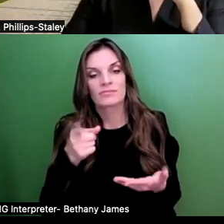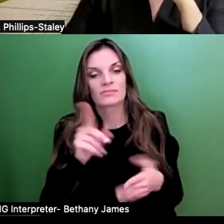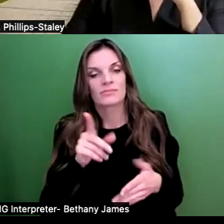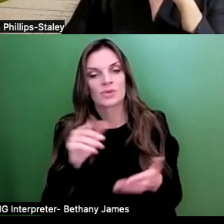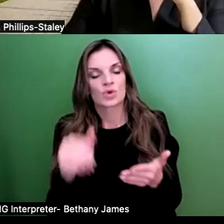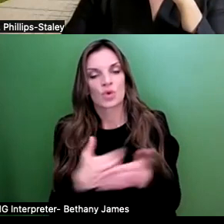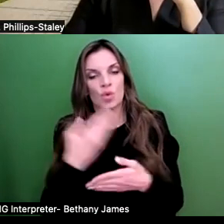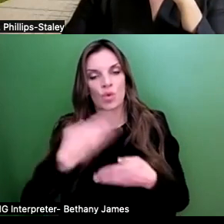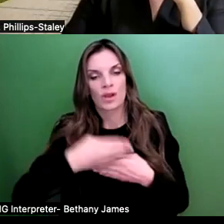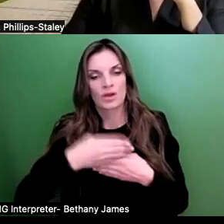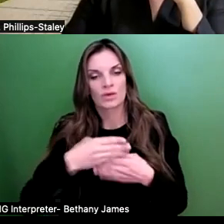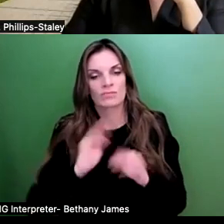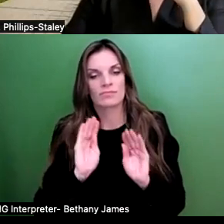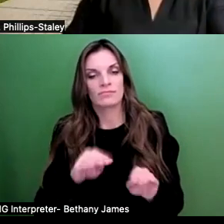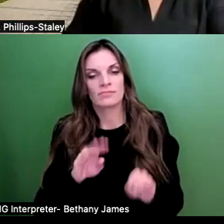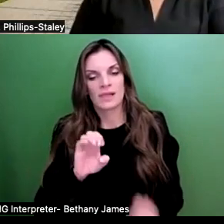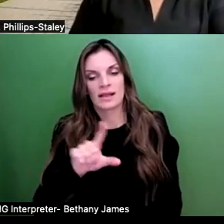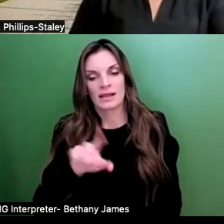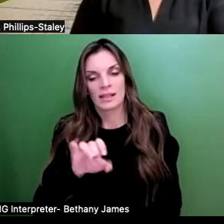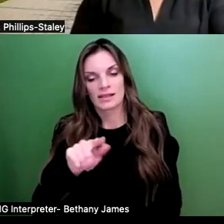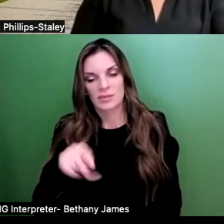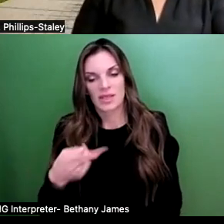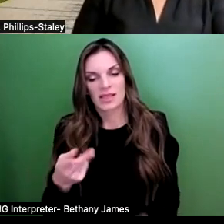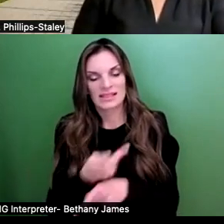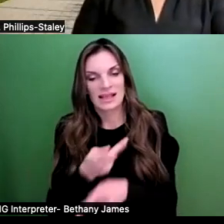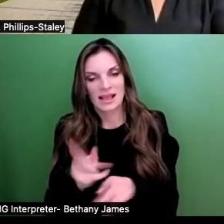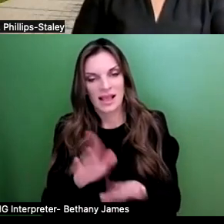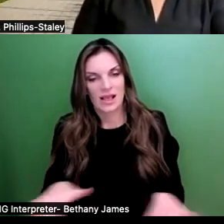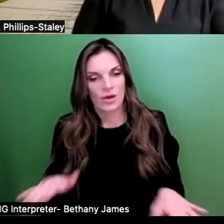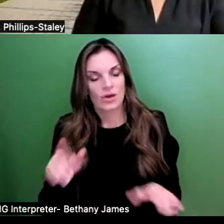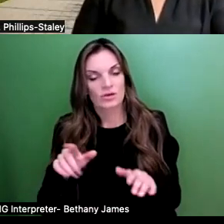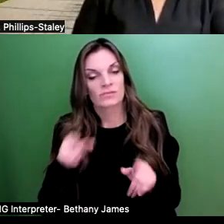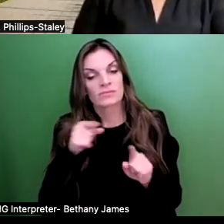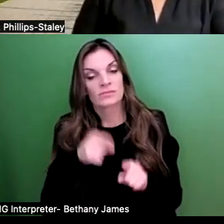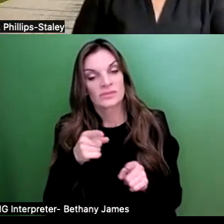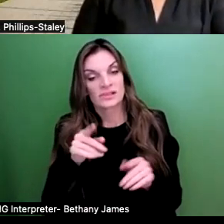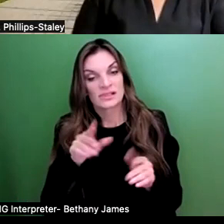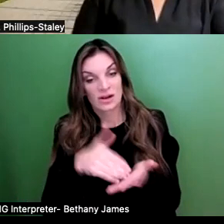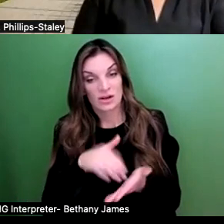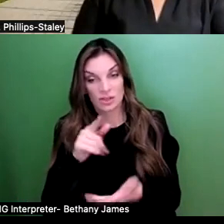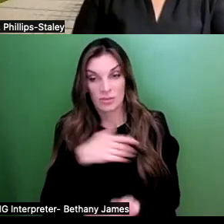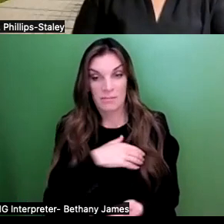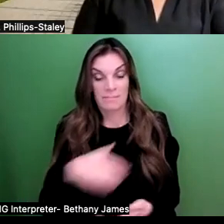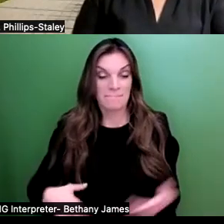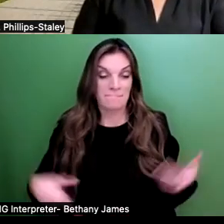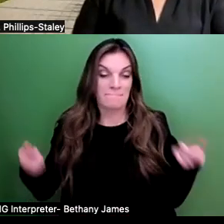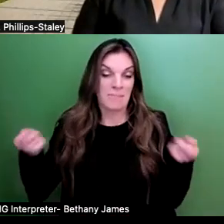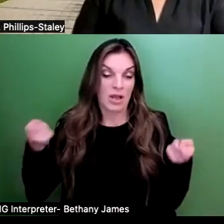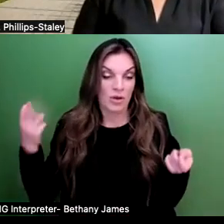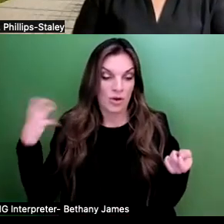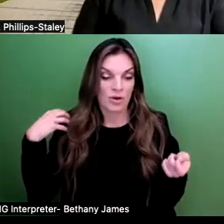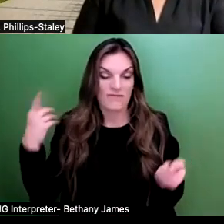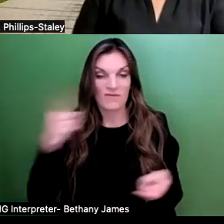windows for the Elizabeth Masha Daycare Center. She's been mayor for 2 years, and if that's the best that she can come up with,